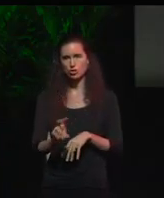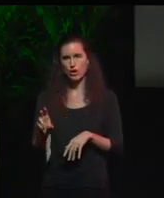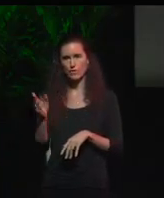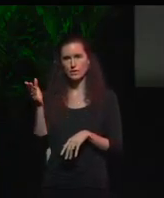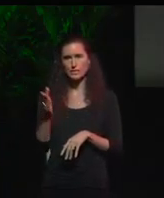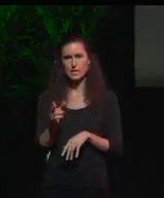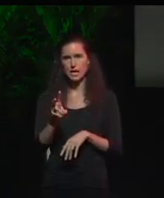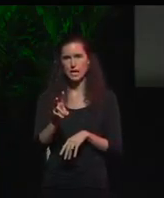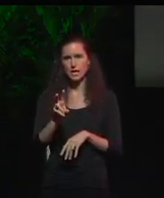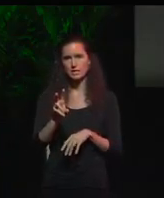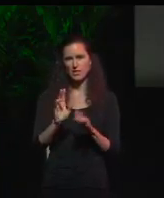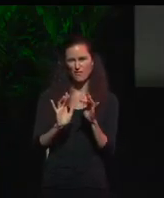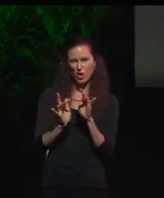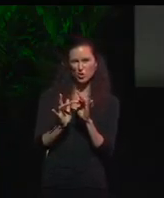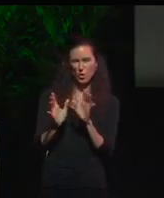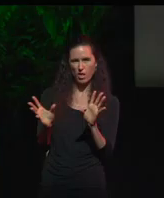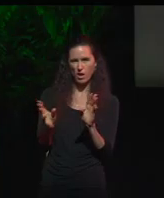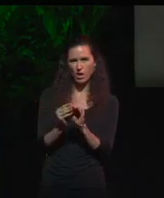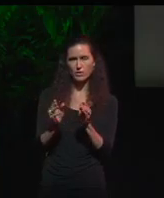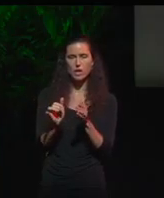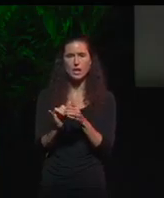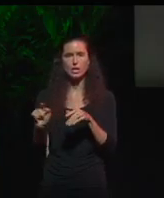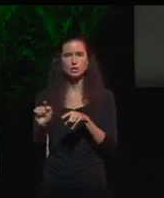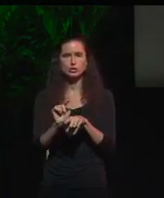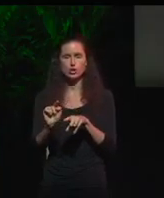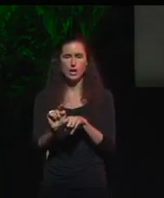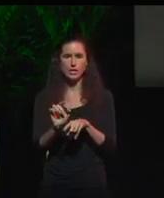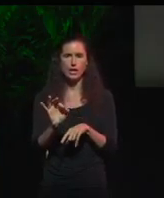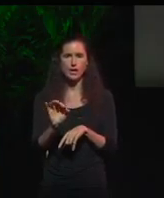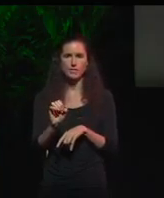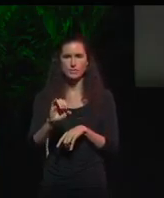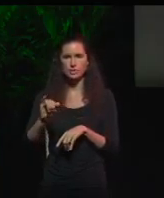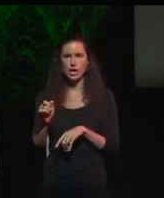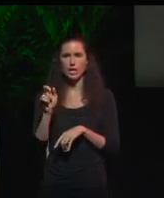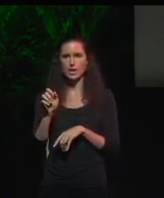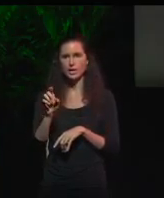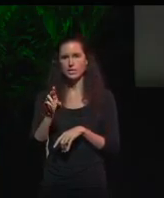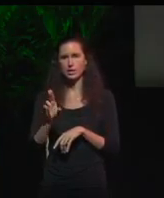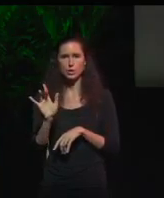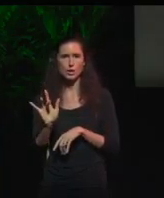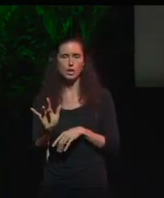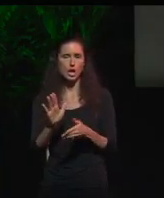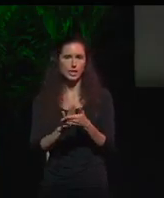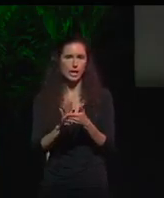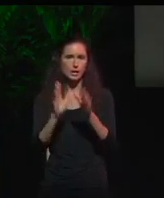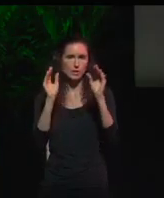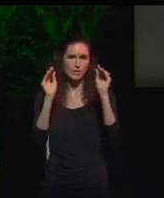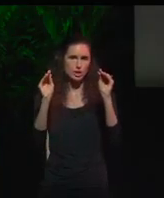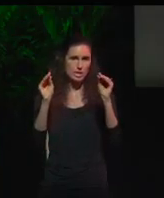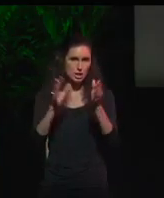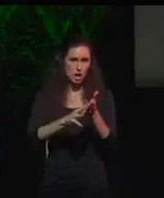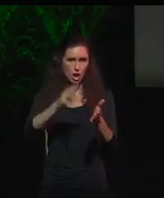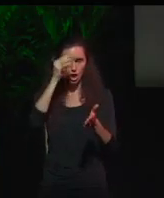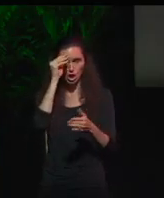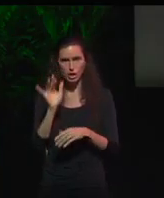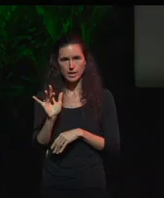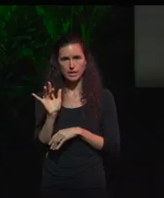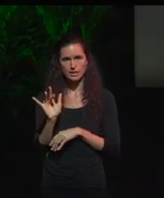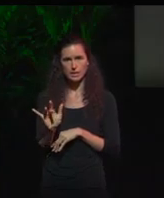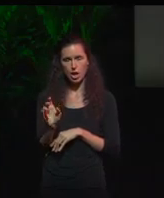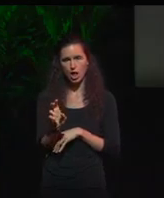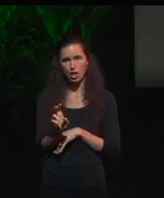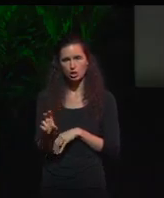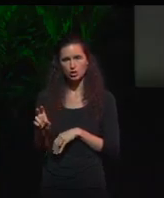/ virtual conferences. So that's on training.fscj.edu. Click on the Academy for Teaching and Learning, and then click on that